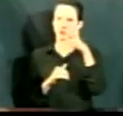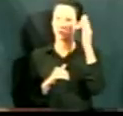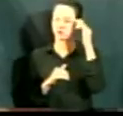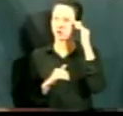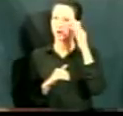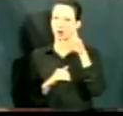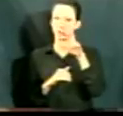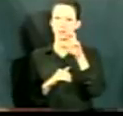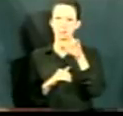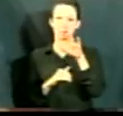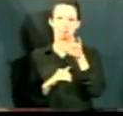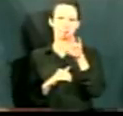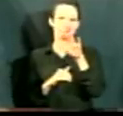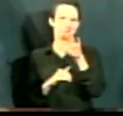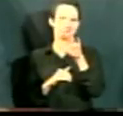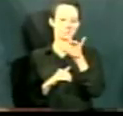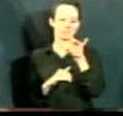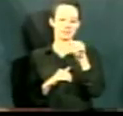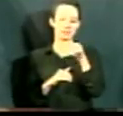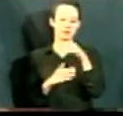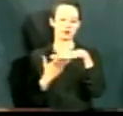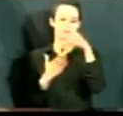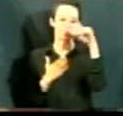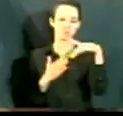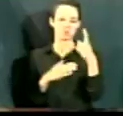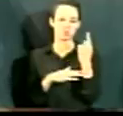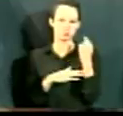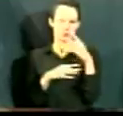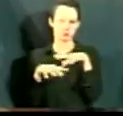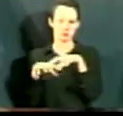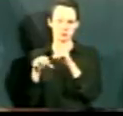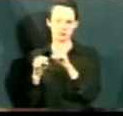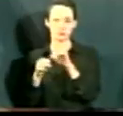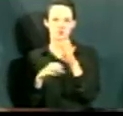assessment last year in Knox County, and